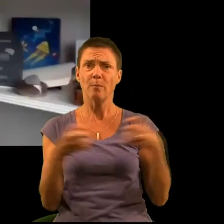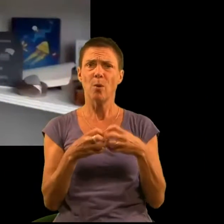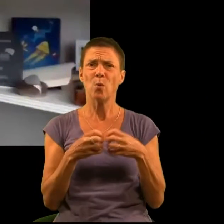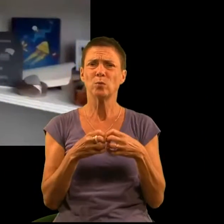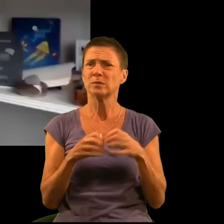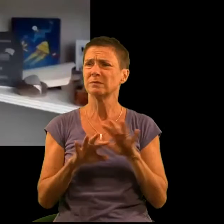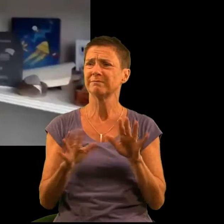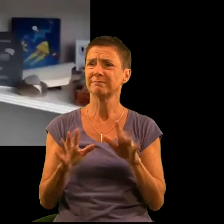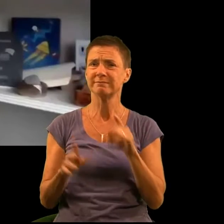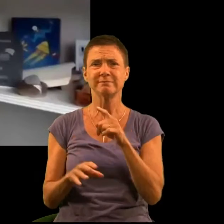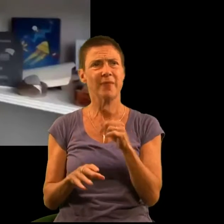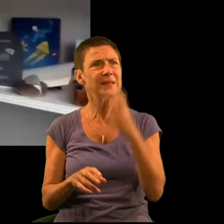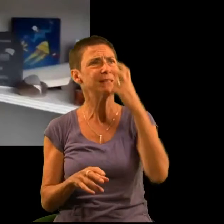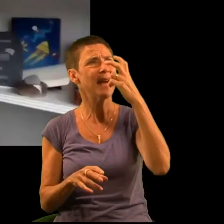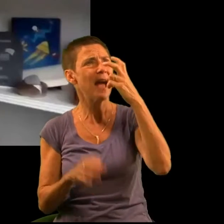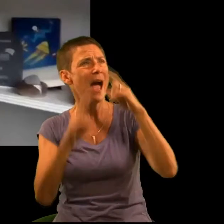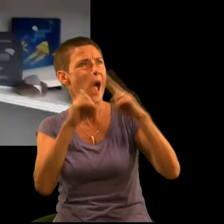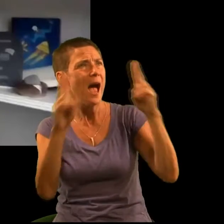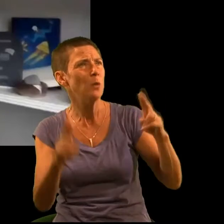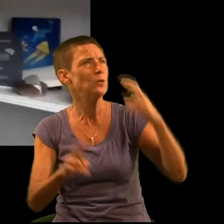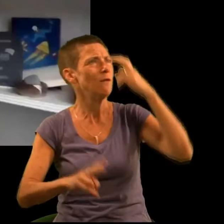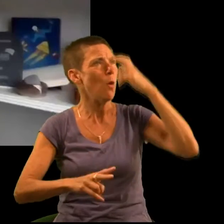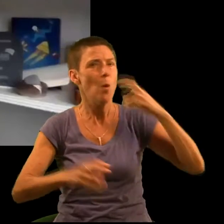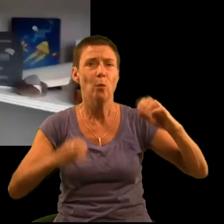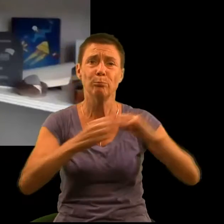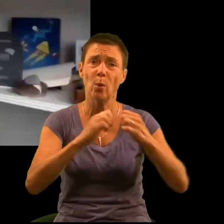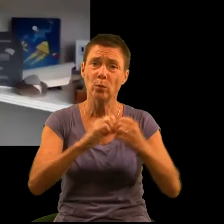This house of old and golden bone was her